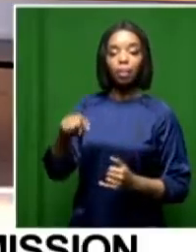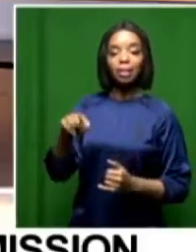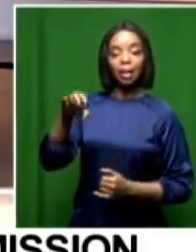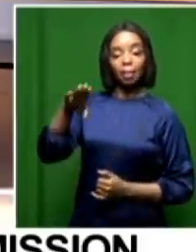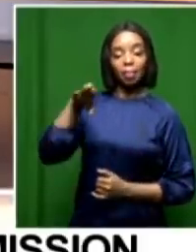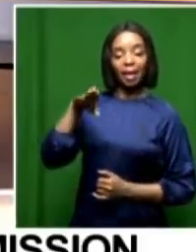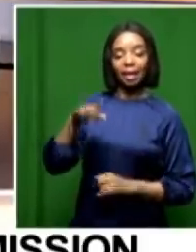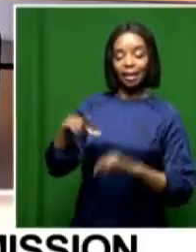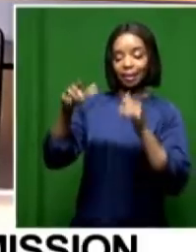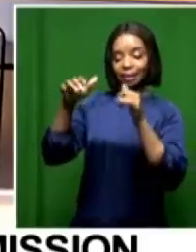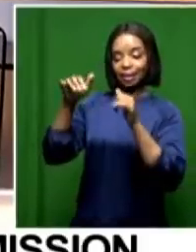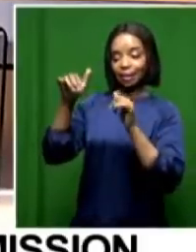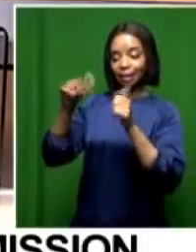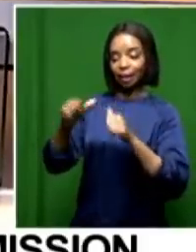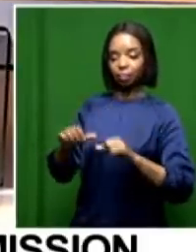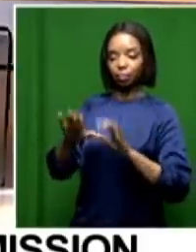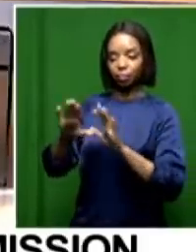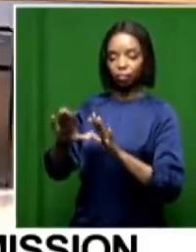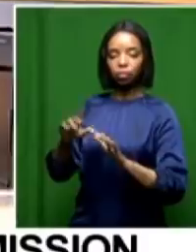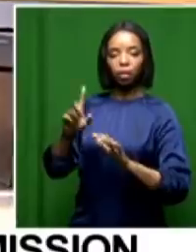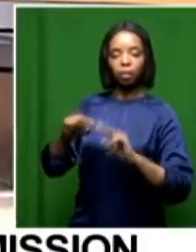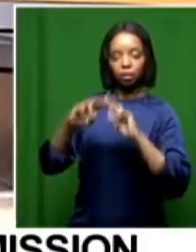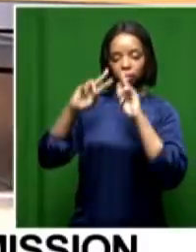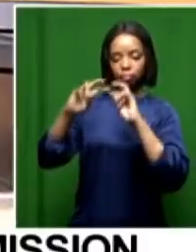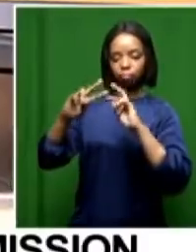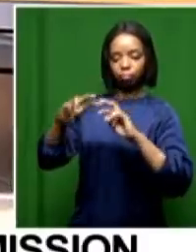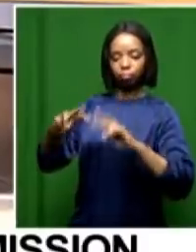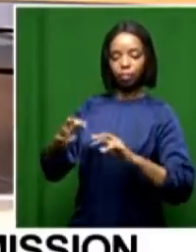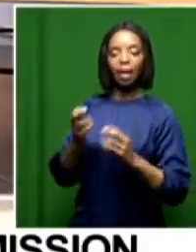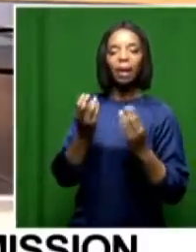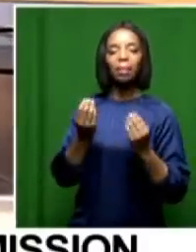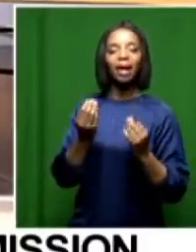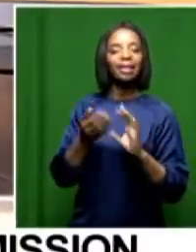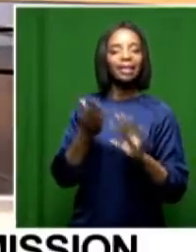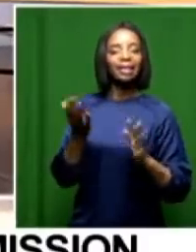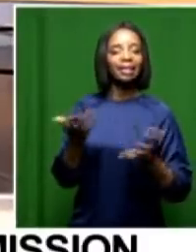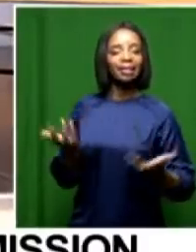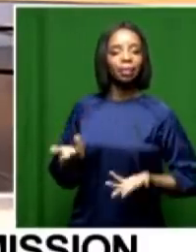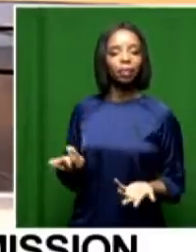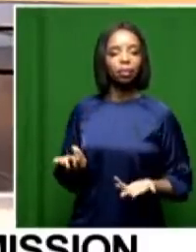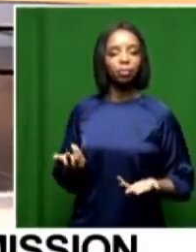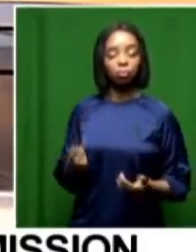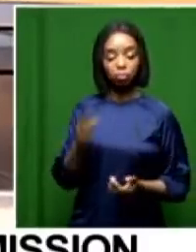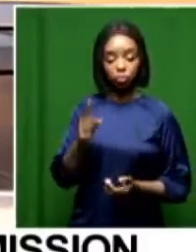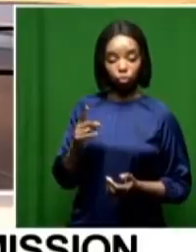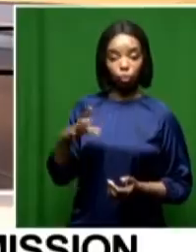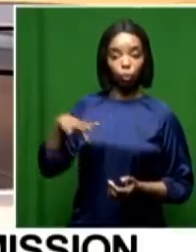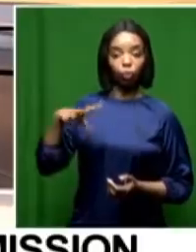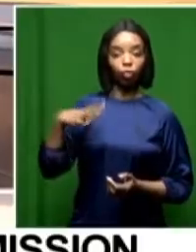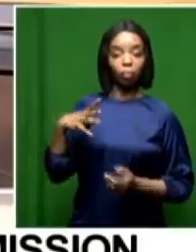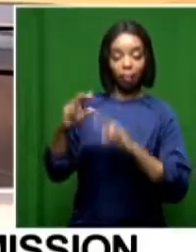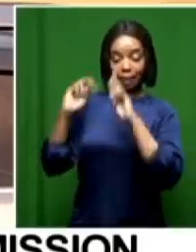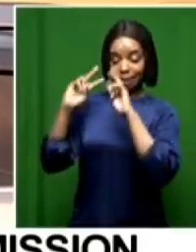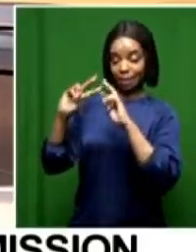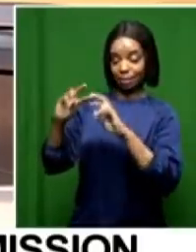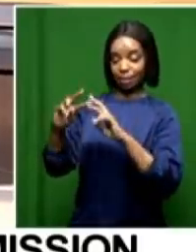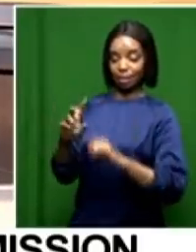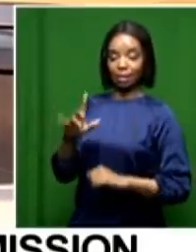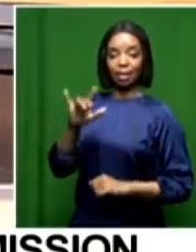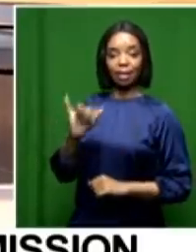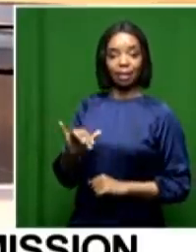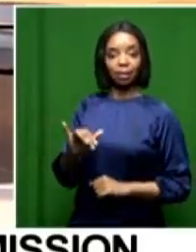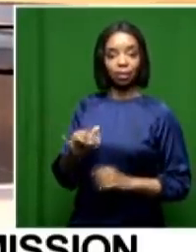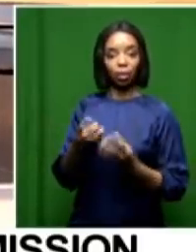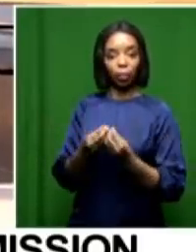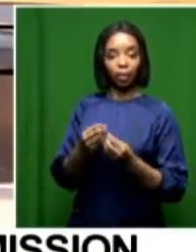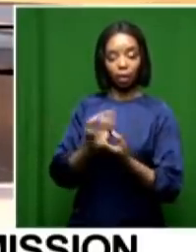at the money flow and watch every cent and where it went. Have you formally asked them to investigate that? You're also calling on the NPA and the Hawks. So